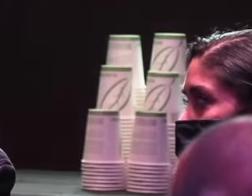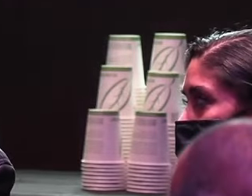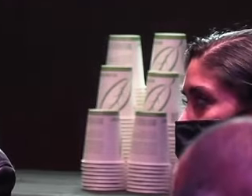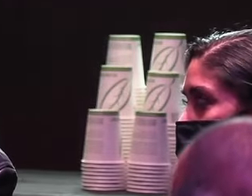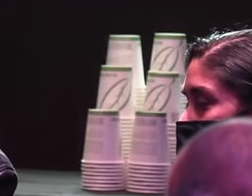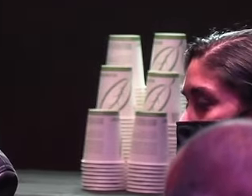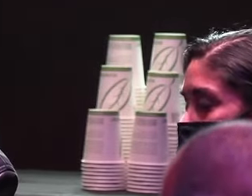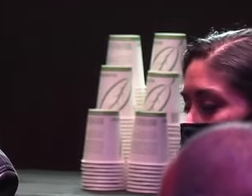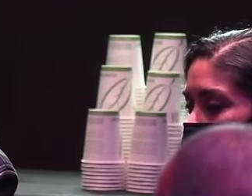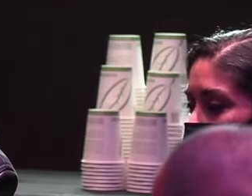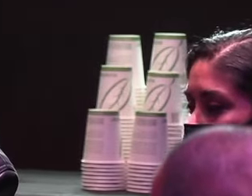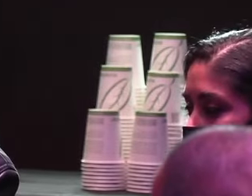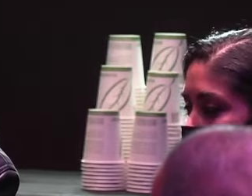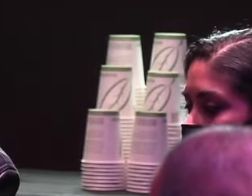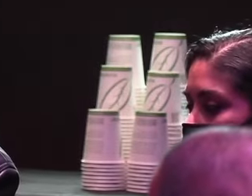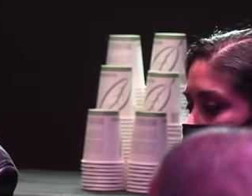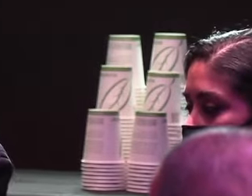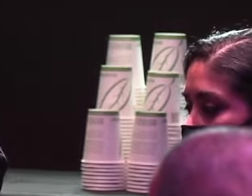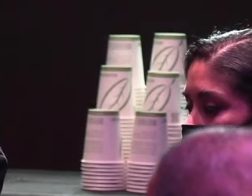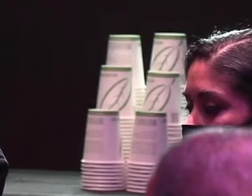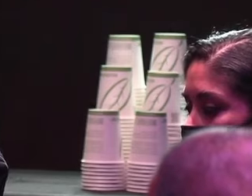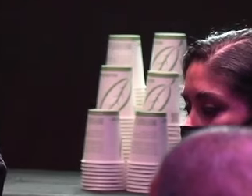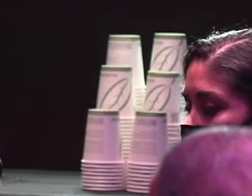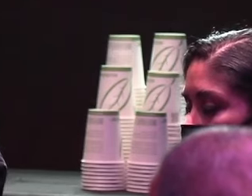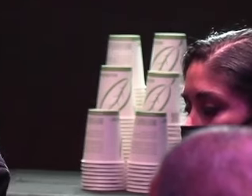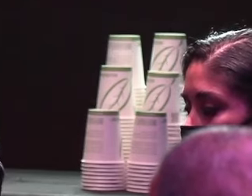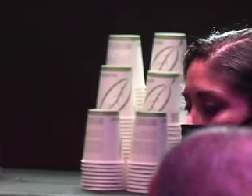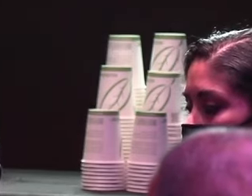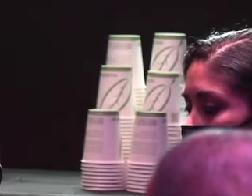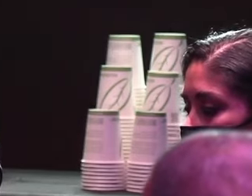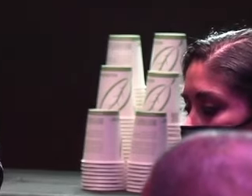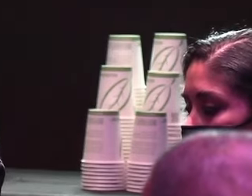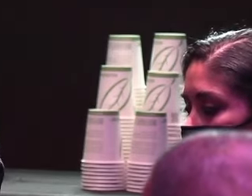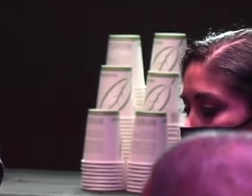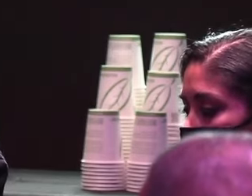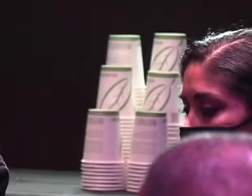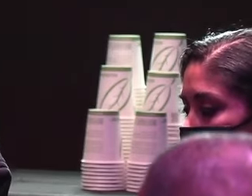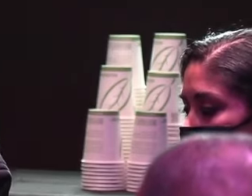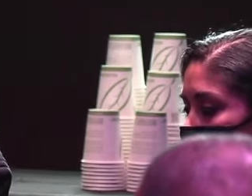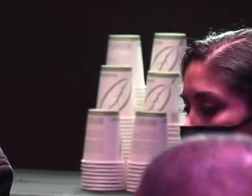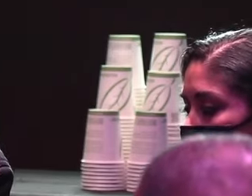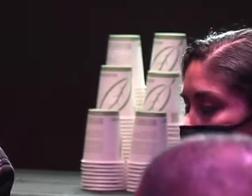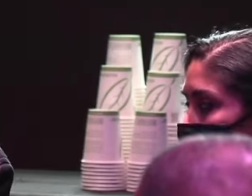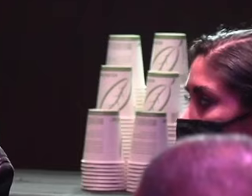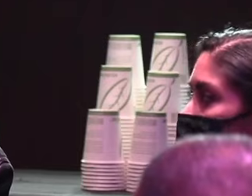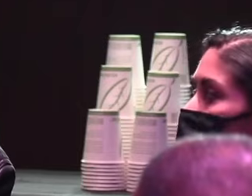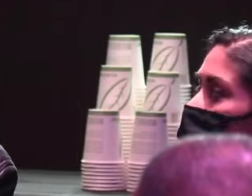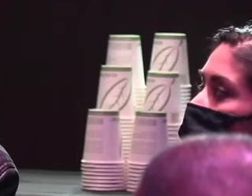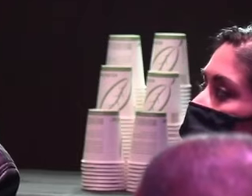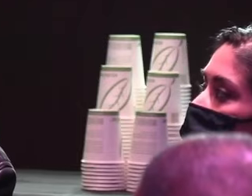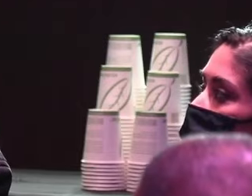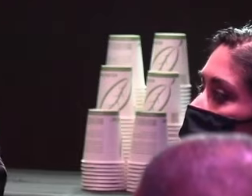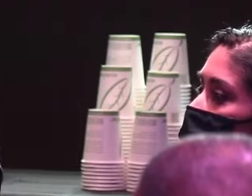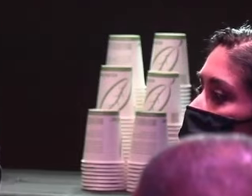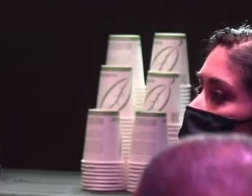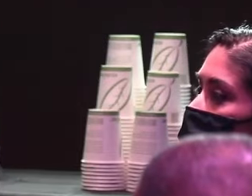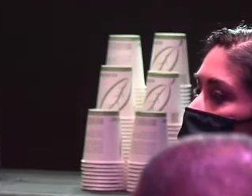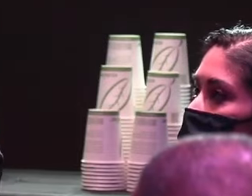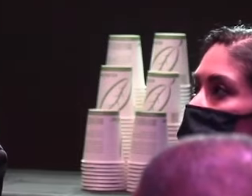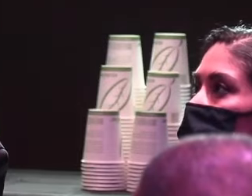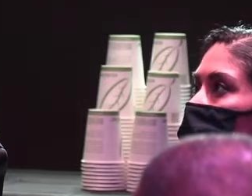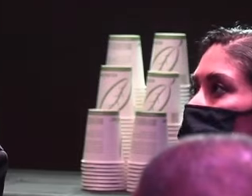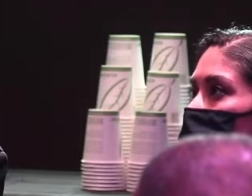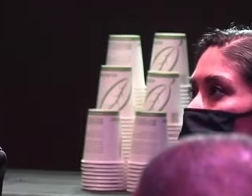pain which we experience the effects of, like this nonprofit industrial complex. All of that is privatizing funds of